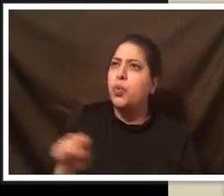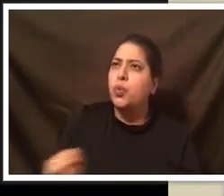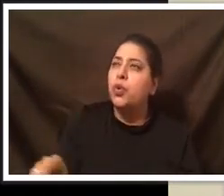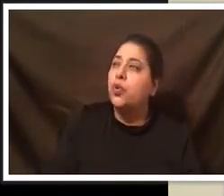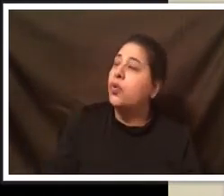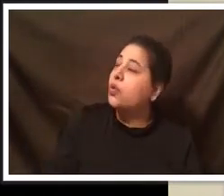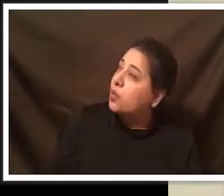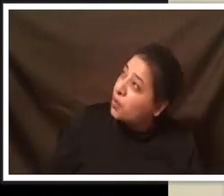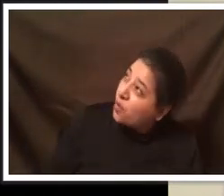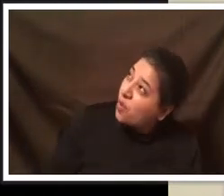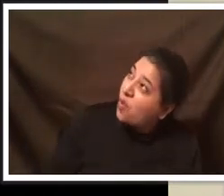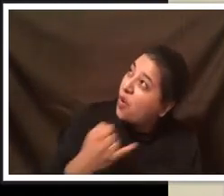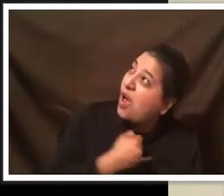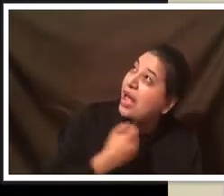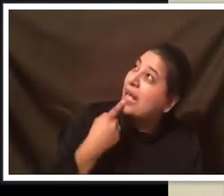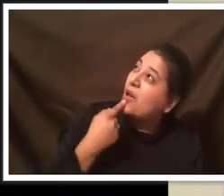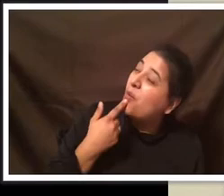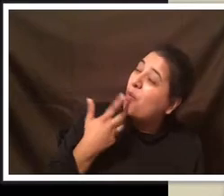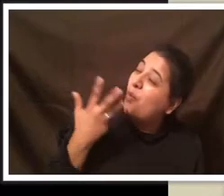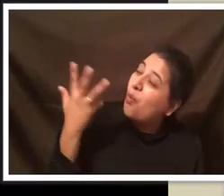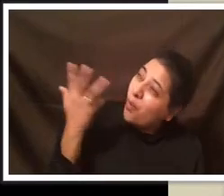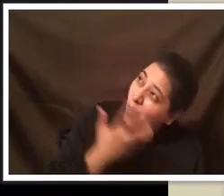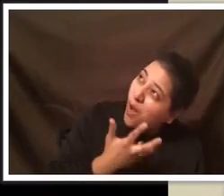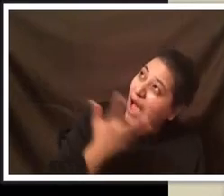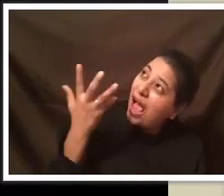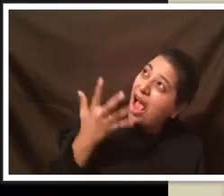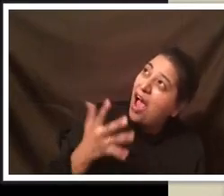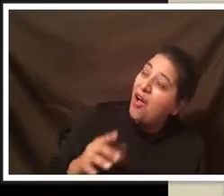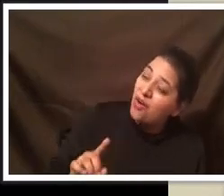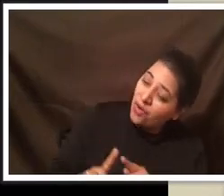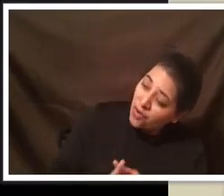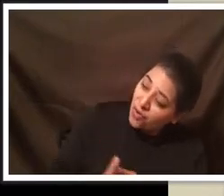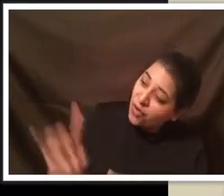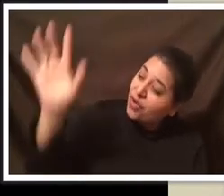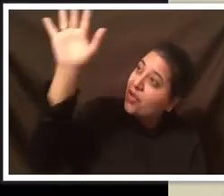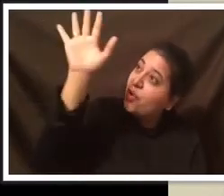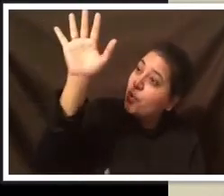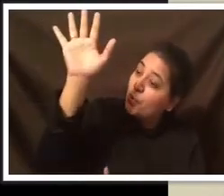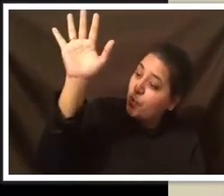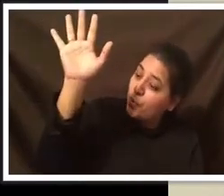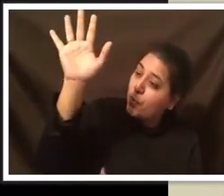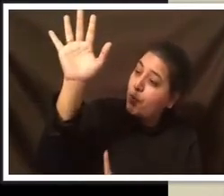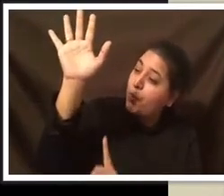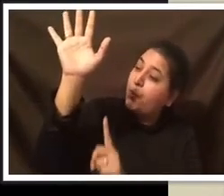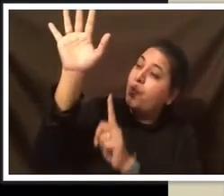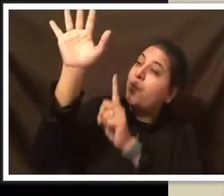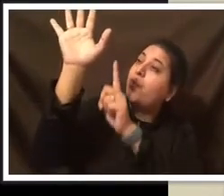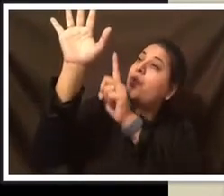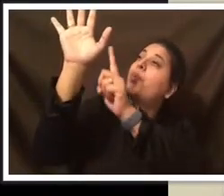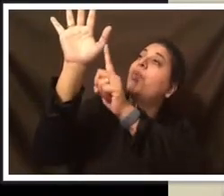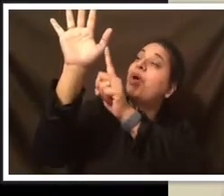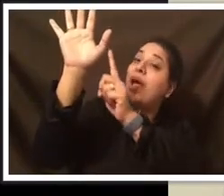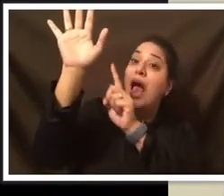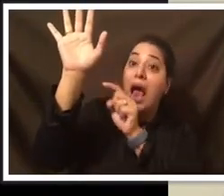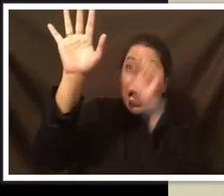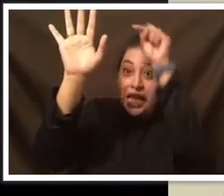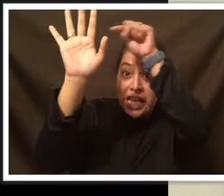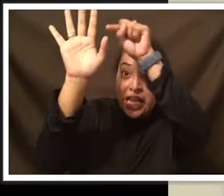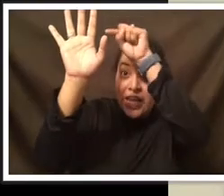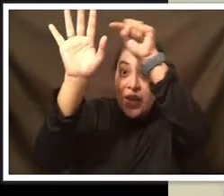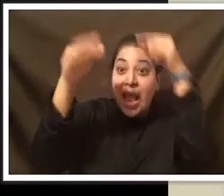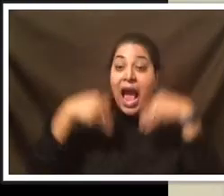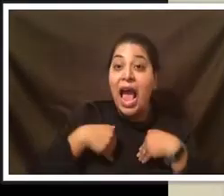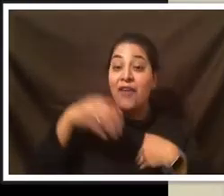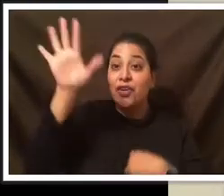whispered. The ladder went all the way up to the top of the tree. There, at the top, was a tree